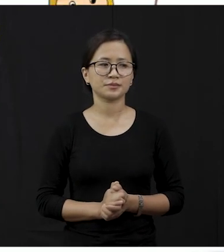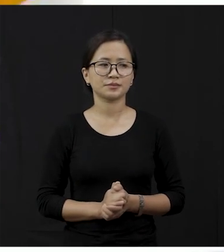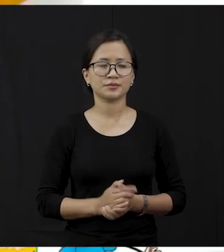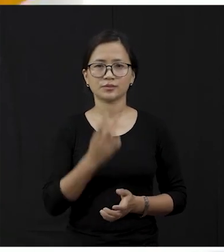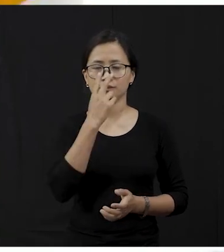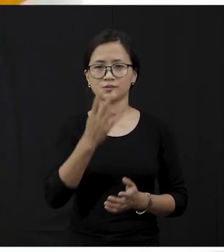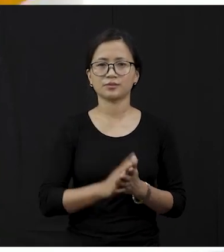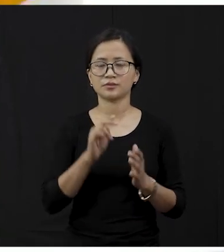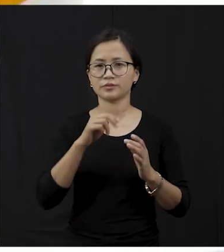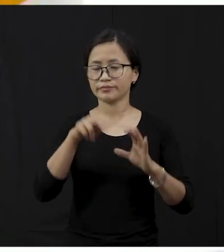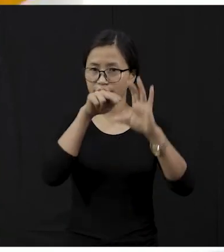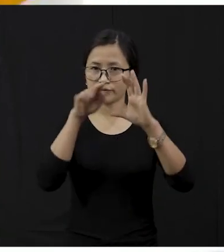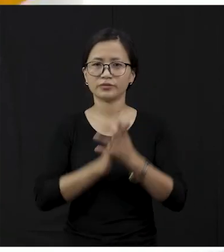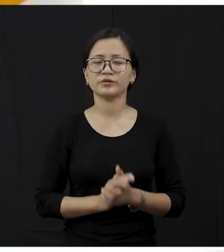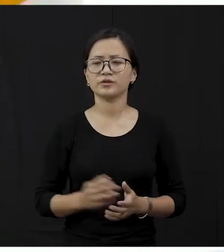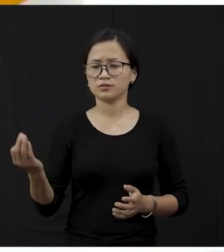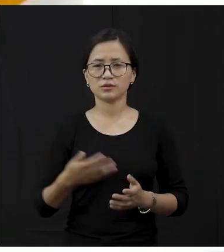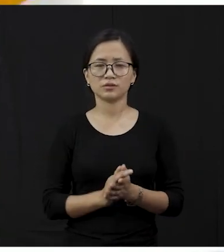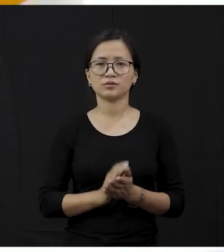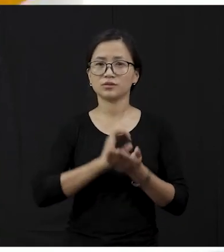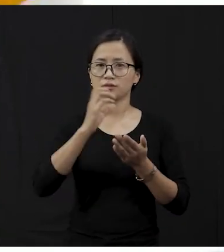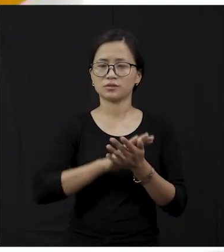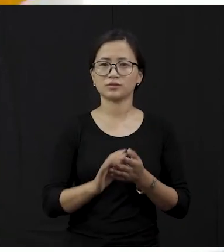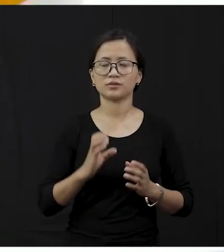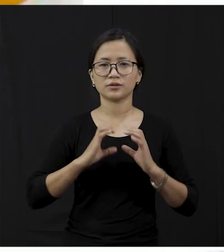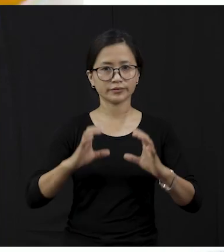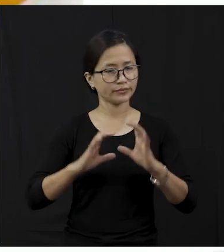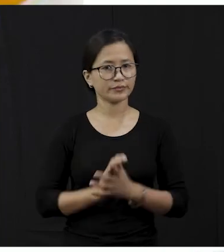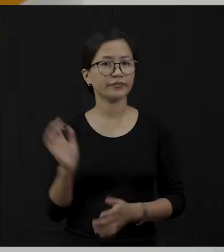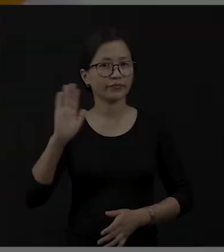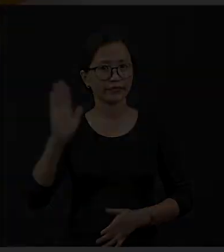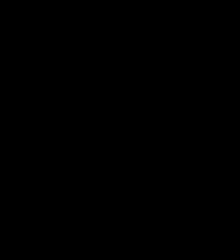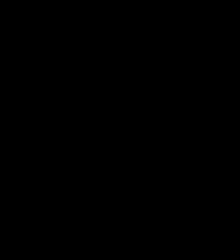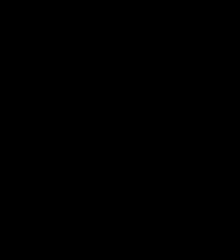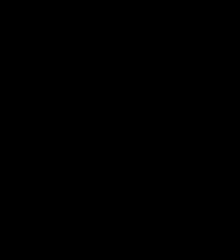We can see in our next video with a new chapter. Till then, take care. Bye bye.